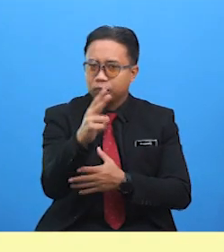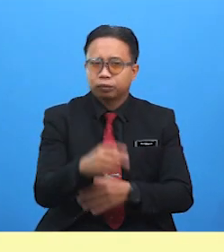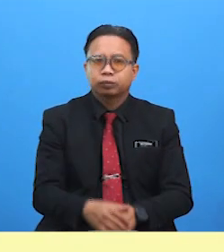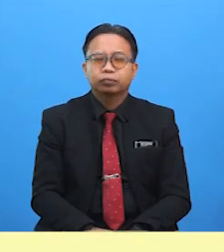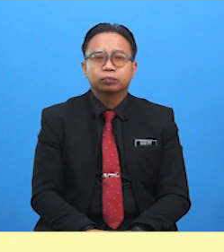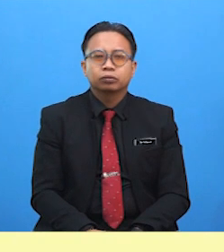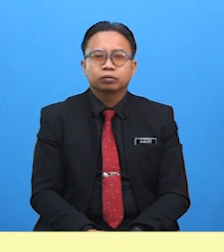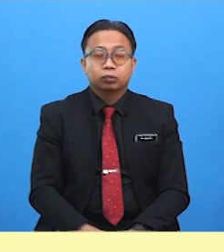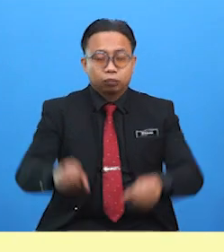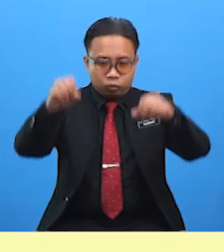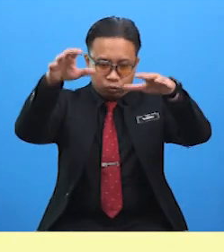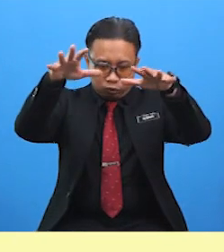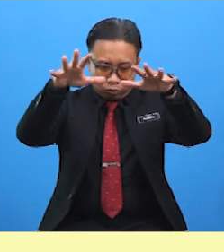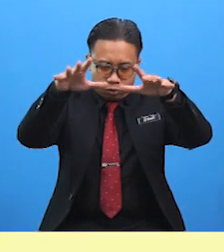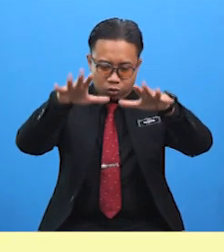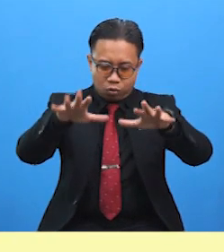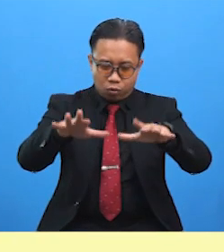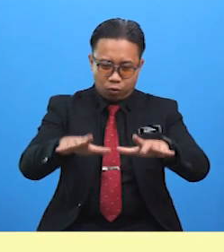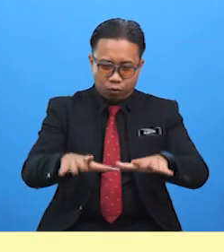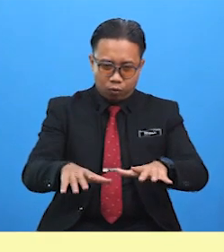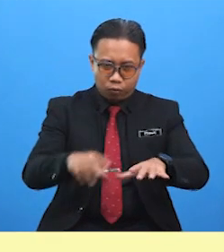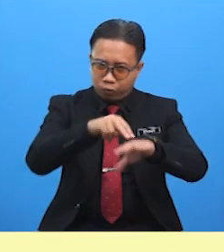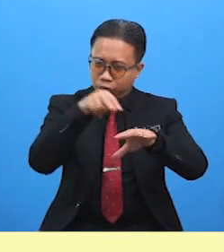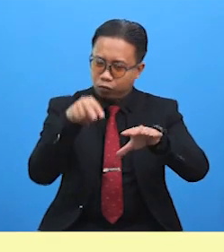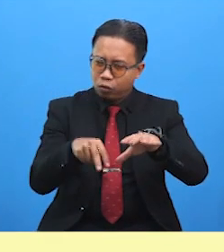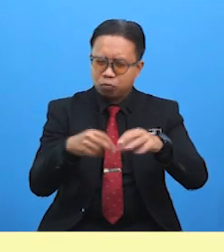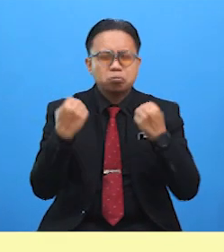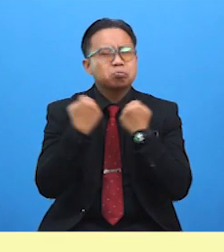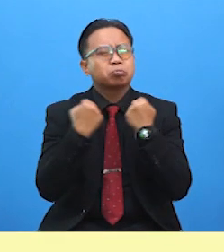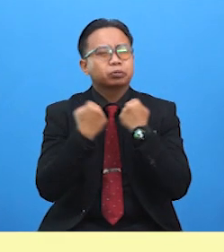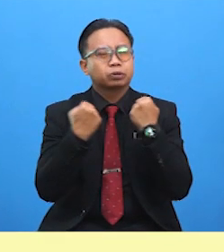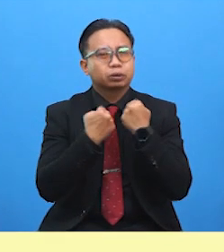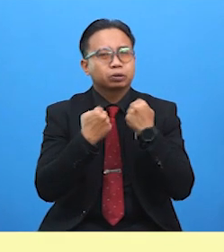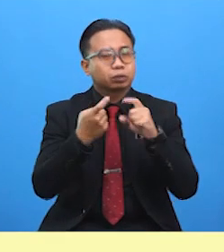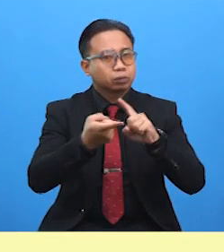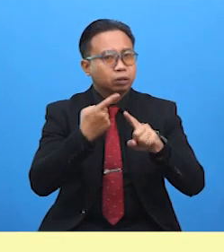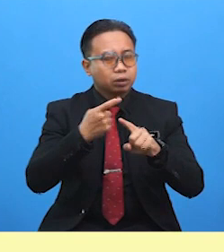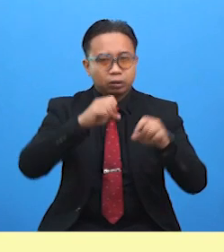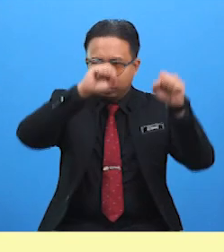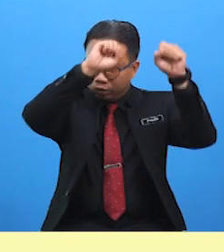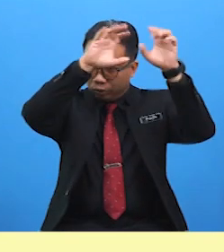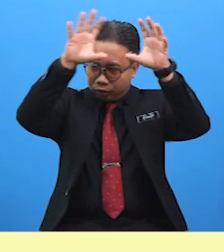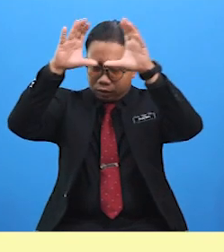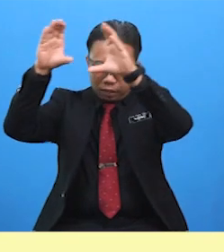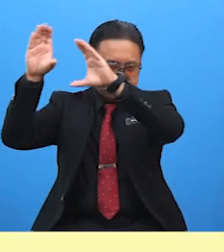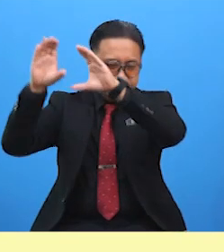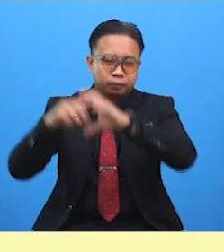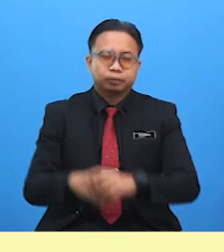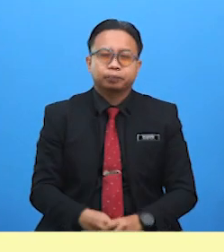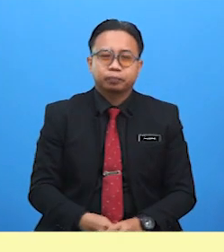Wow, there's snowfall! When it's cold and snowflakes fall from the sky, we say